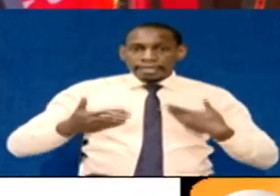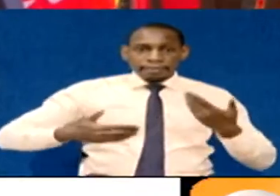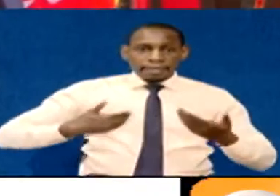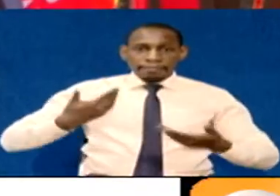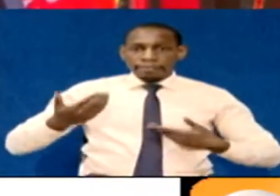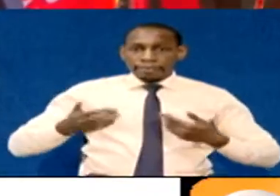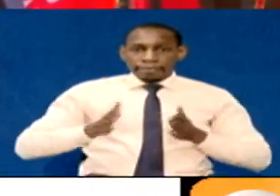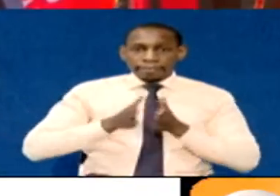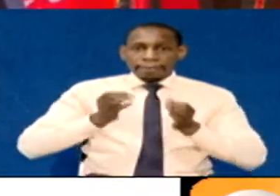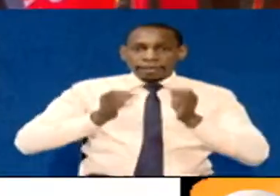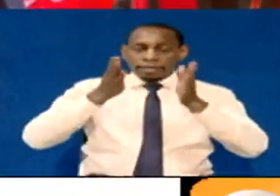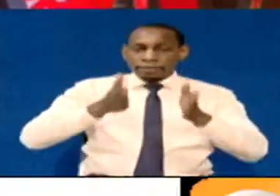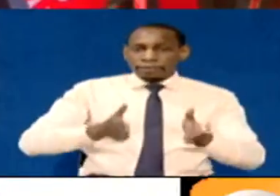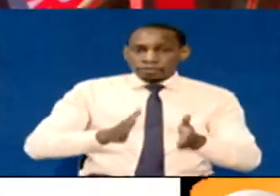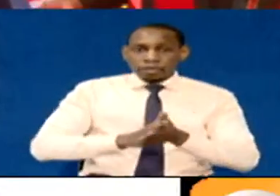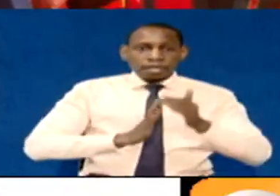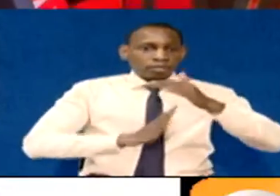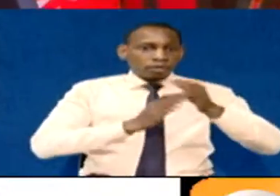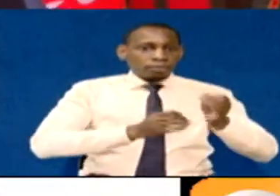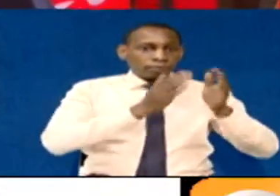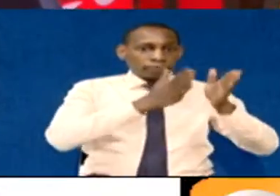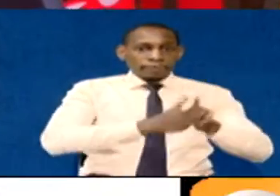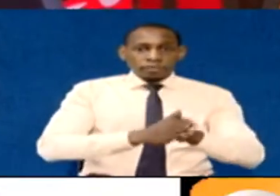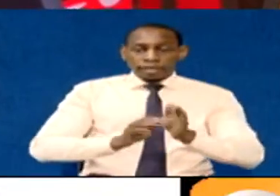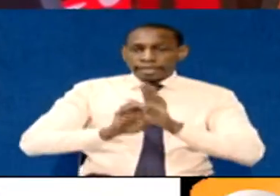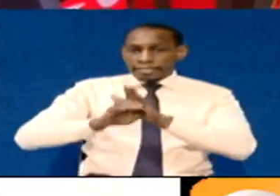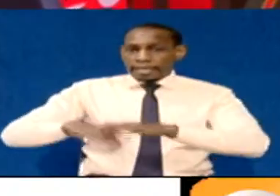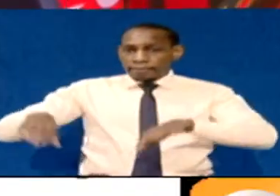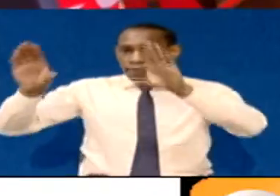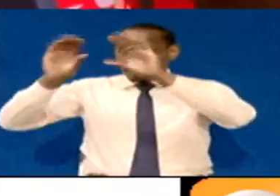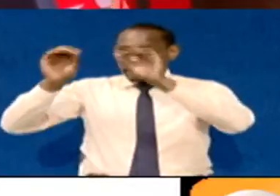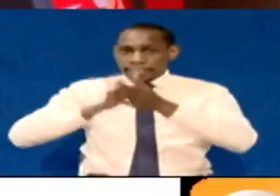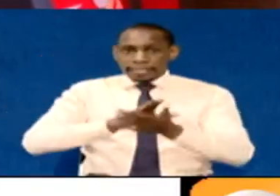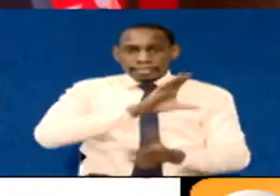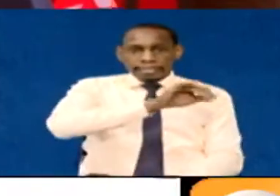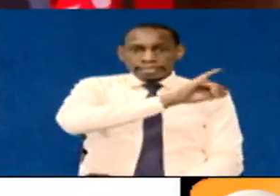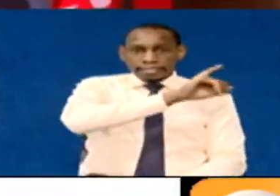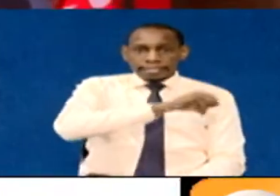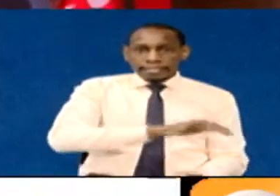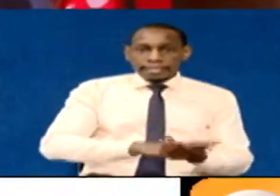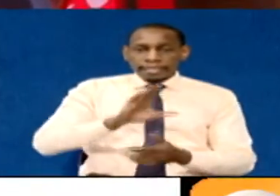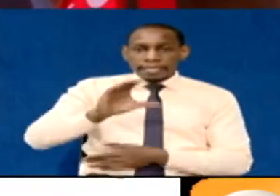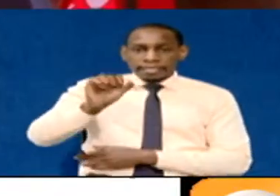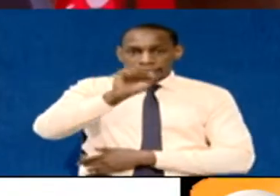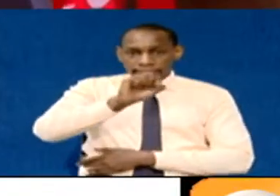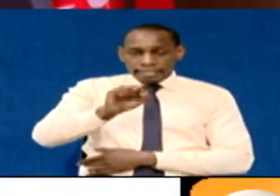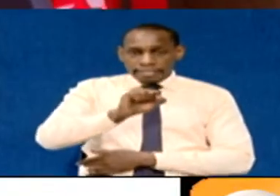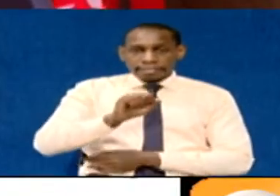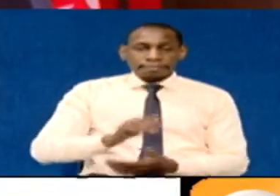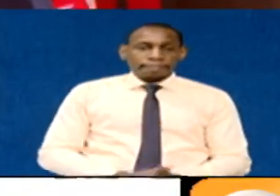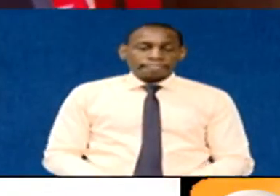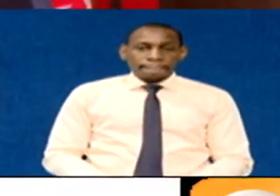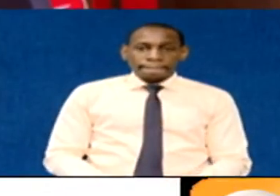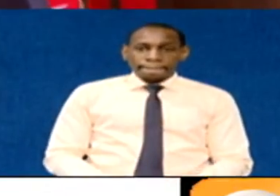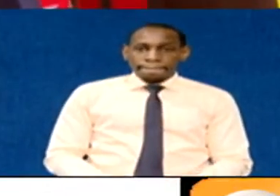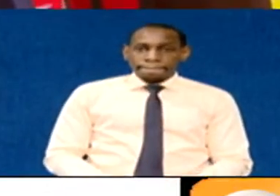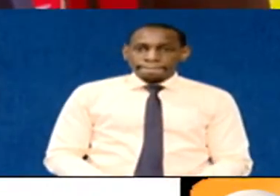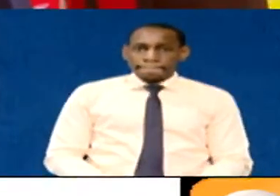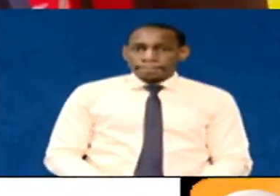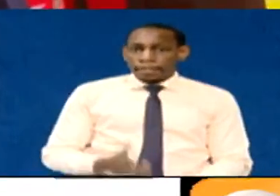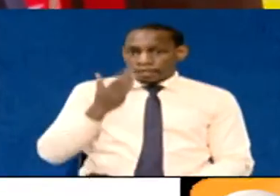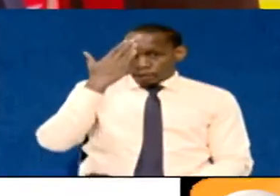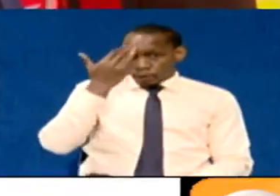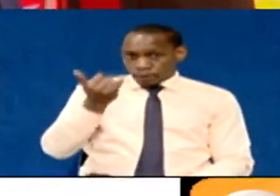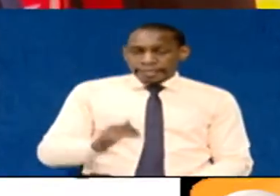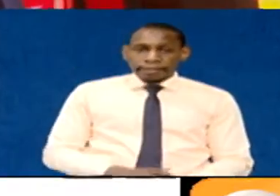public officials, such senior officials like the president, chief justice, cabinet secretaries, and things like that.